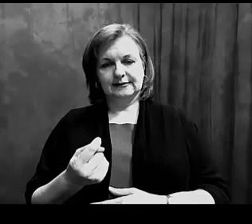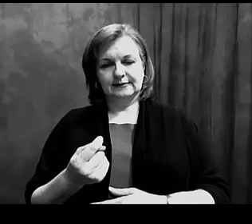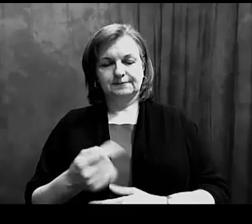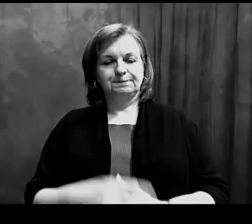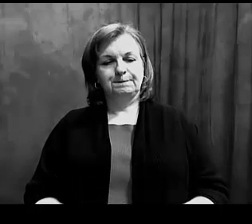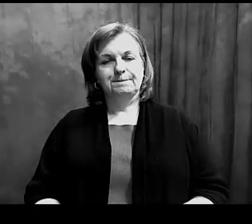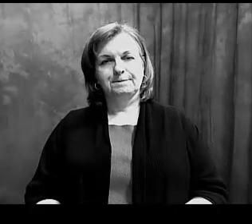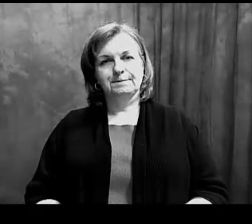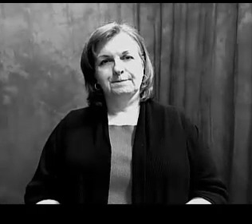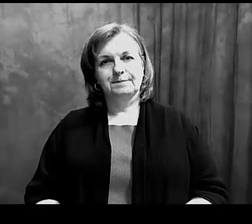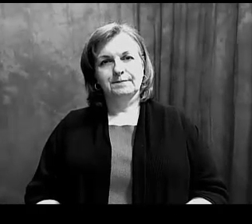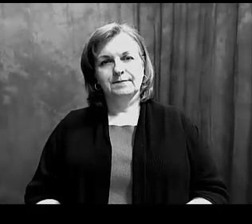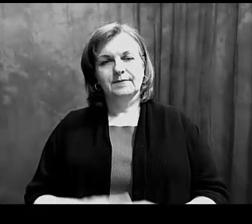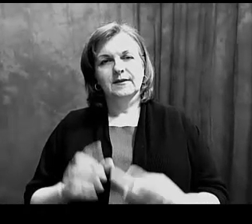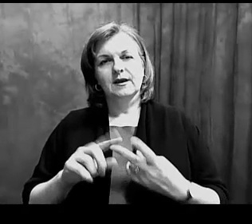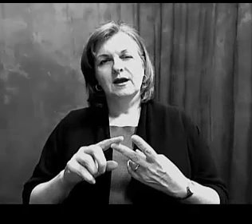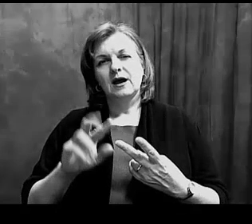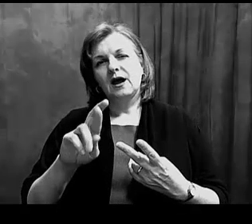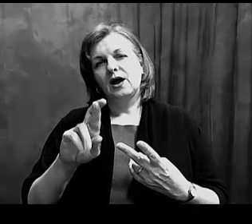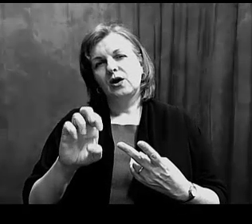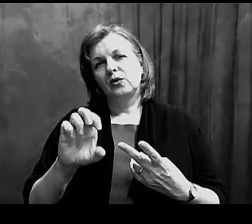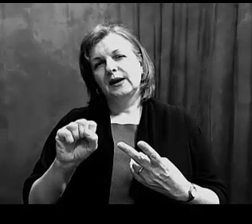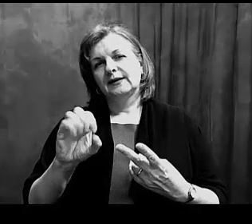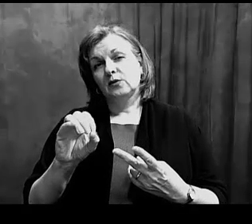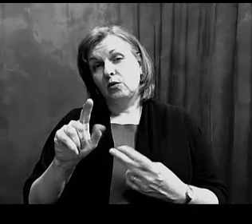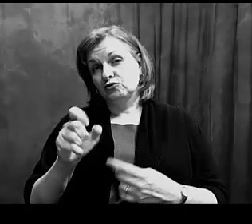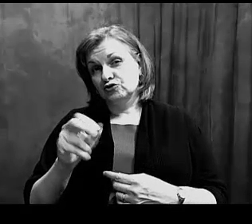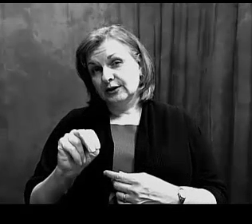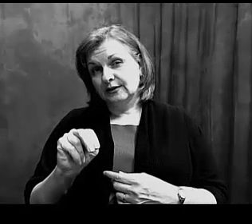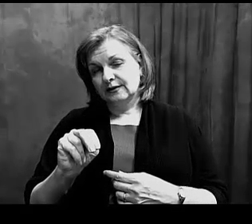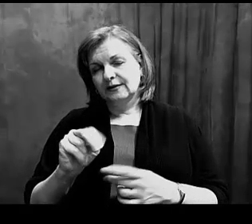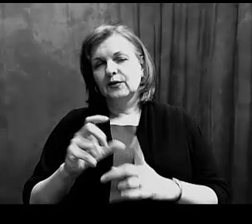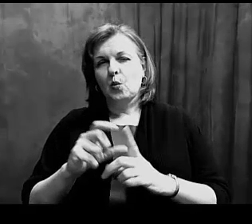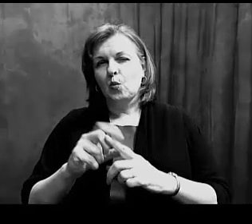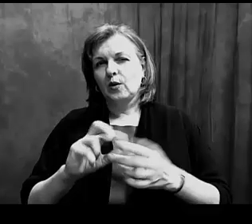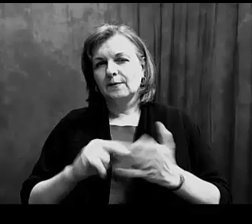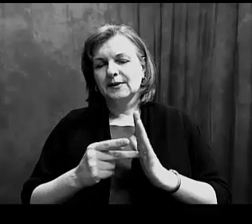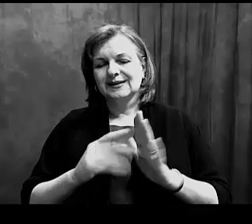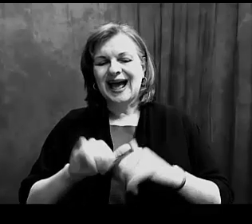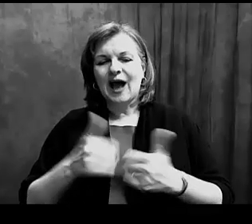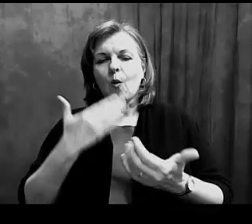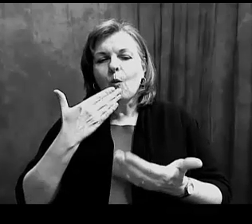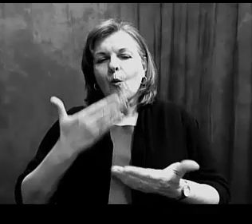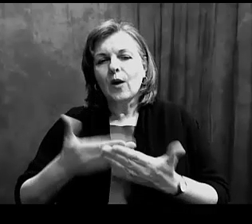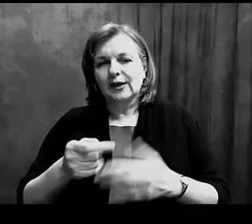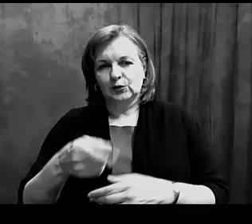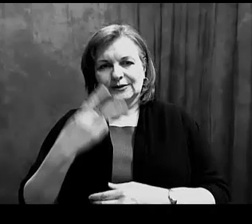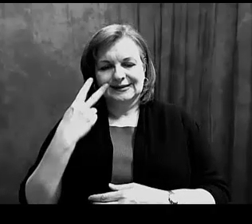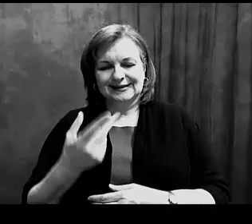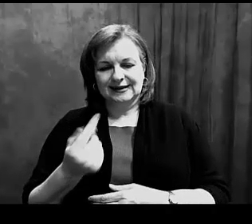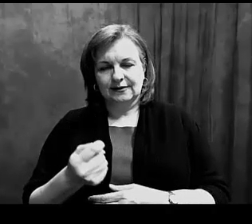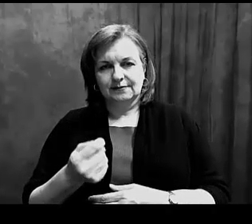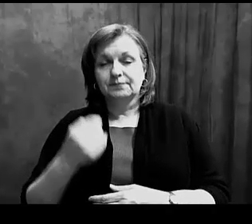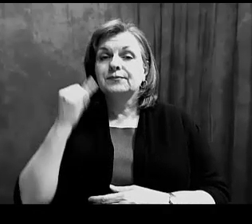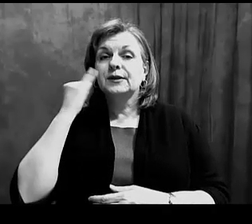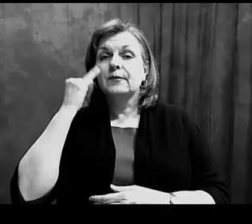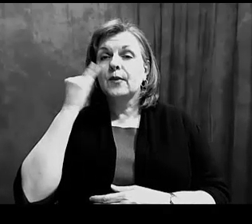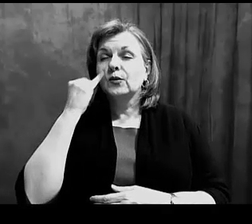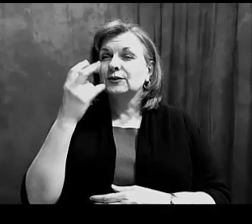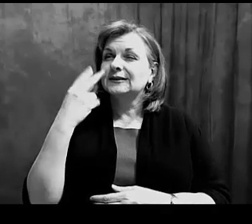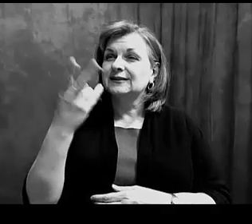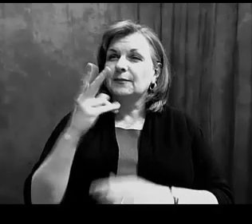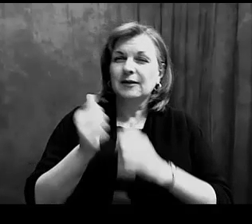can see it and see its detail. Resolution is how well you see it. So you may see things